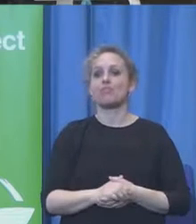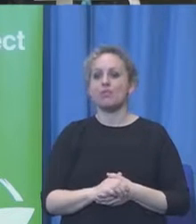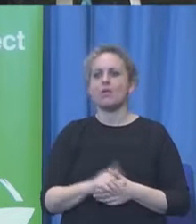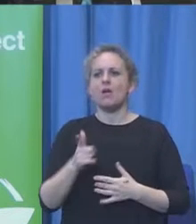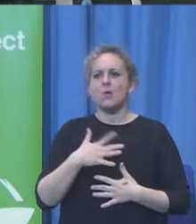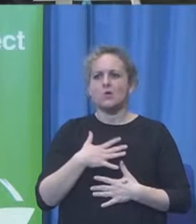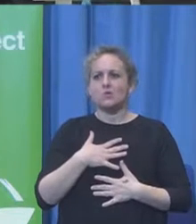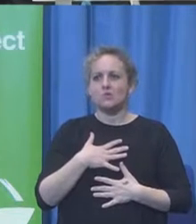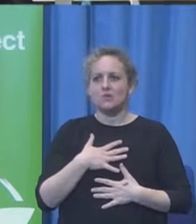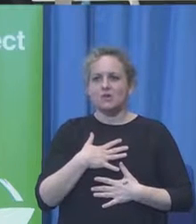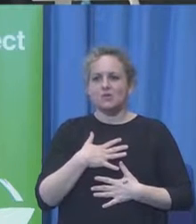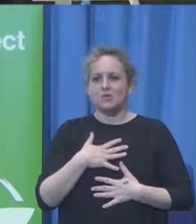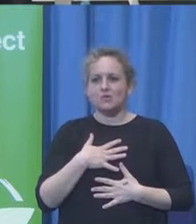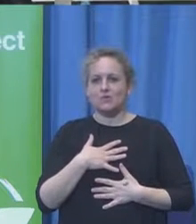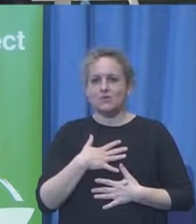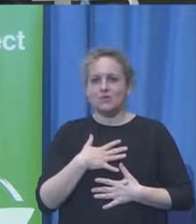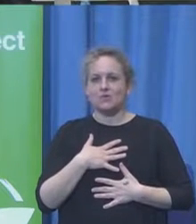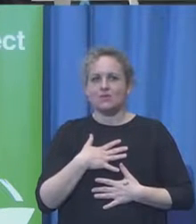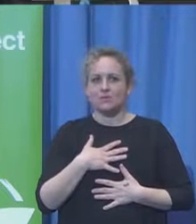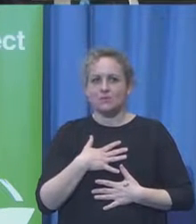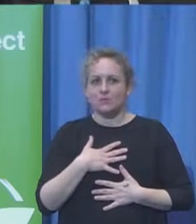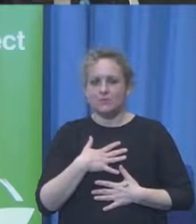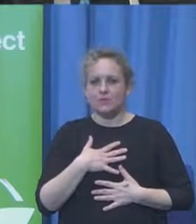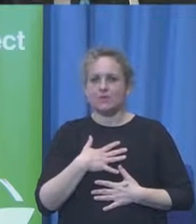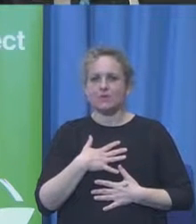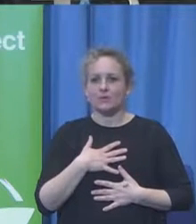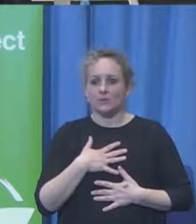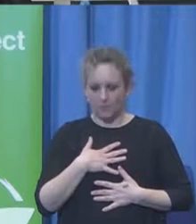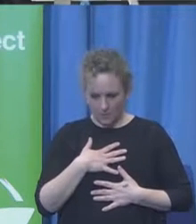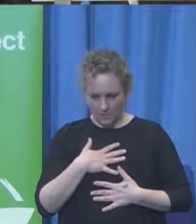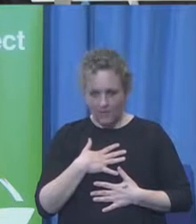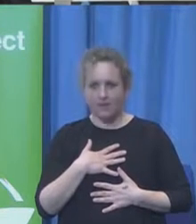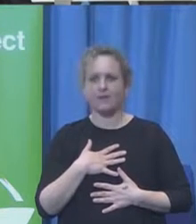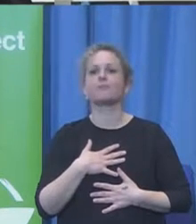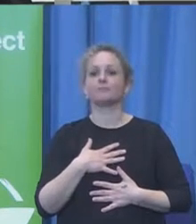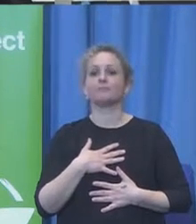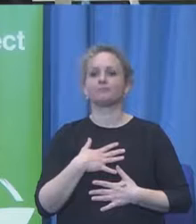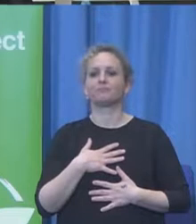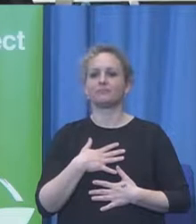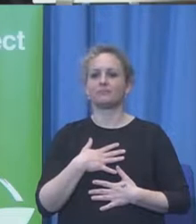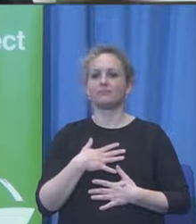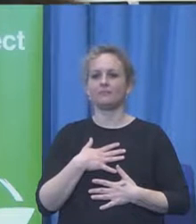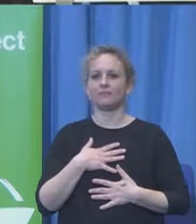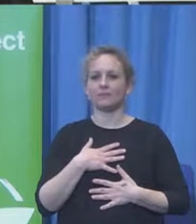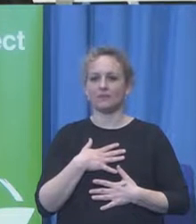the real life of a person with disability